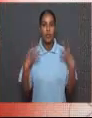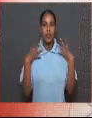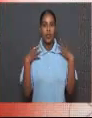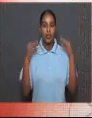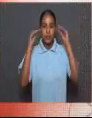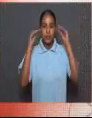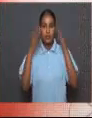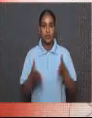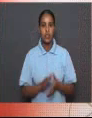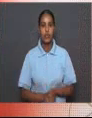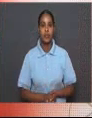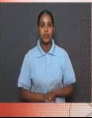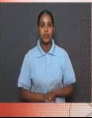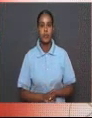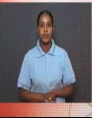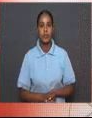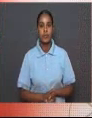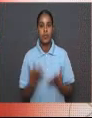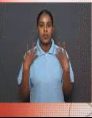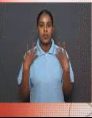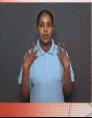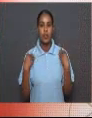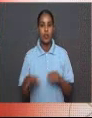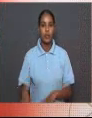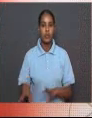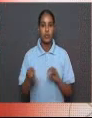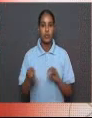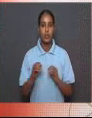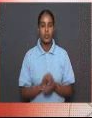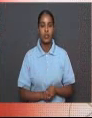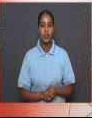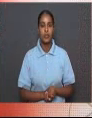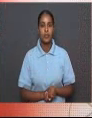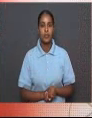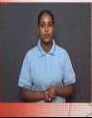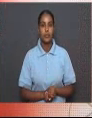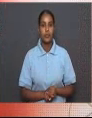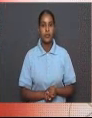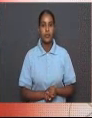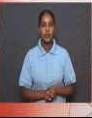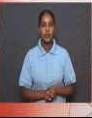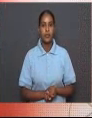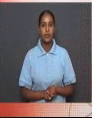Hello, teacher. Hello, students.